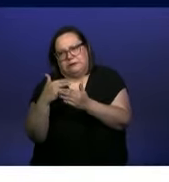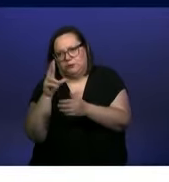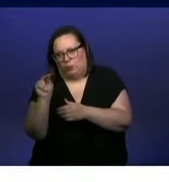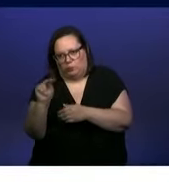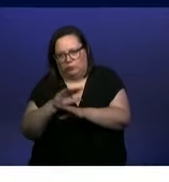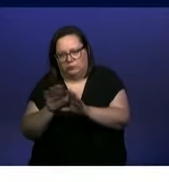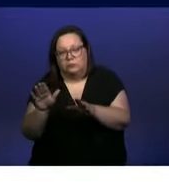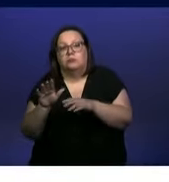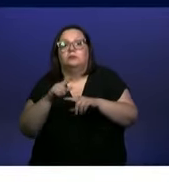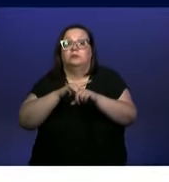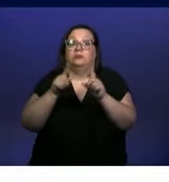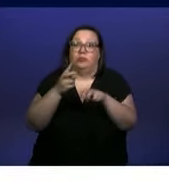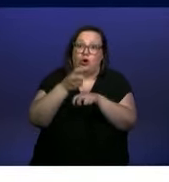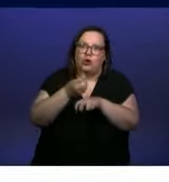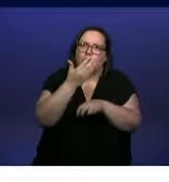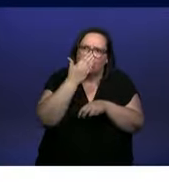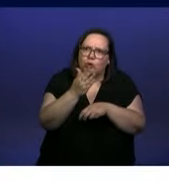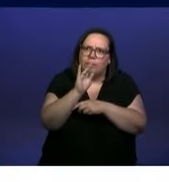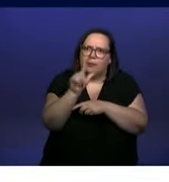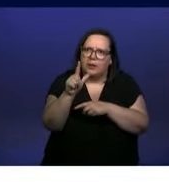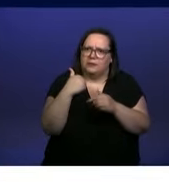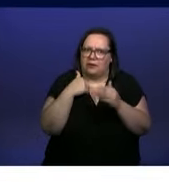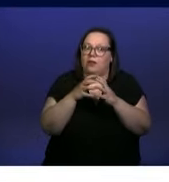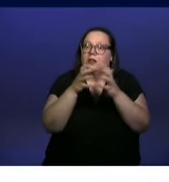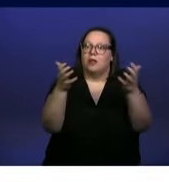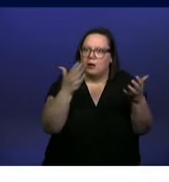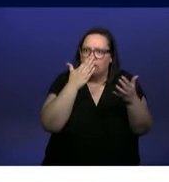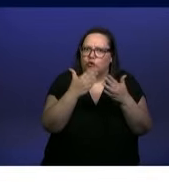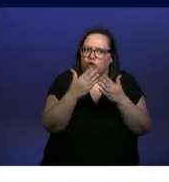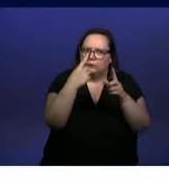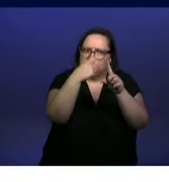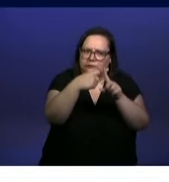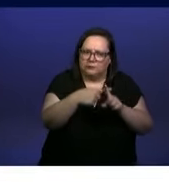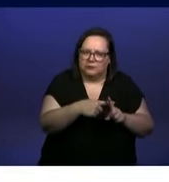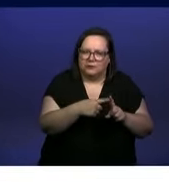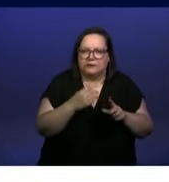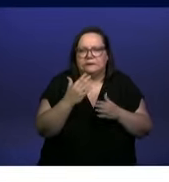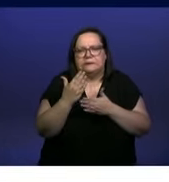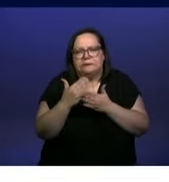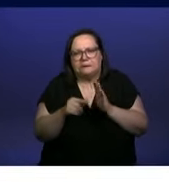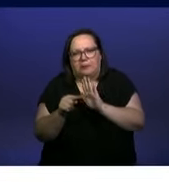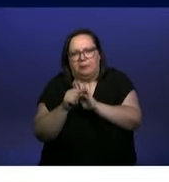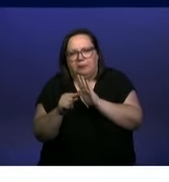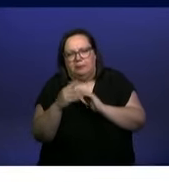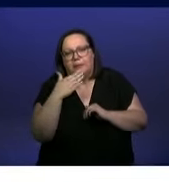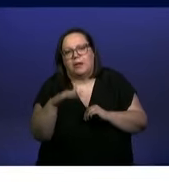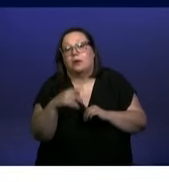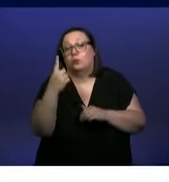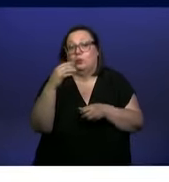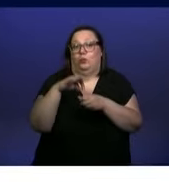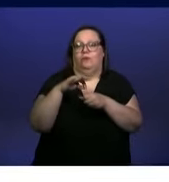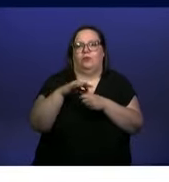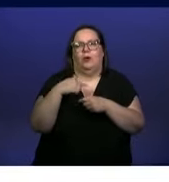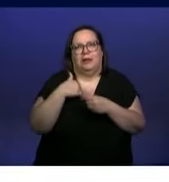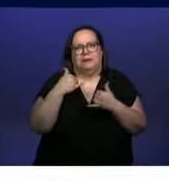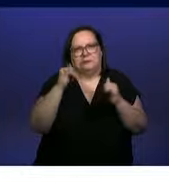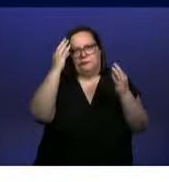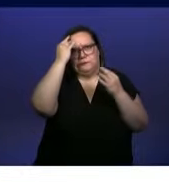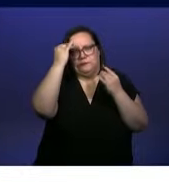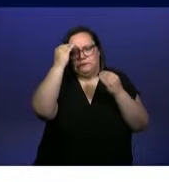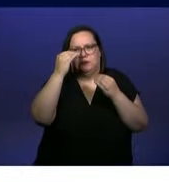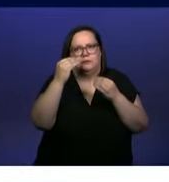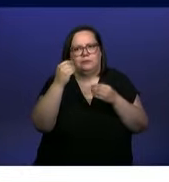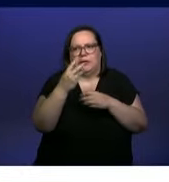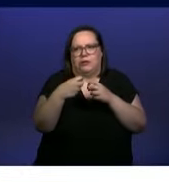bills that have a lot of good in it, but some bad. And I'll give you a good example. One vote that I took years ago that still kind of keeps me up awake at night is